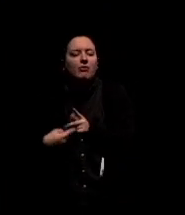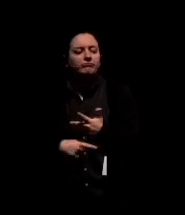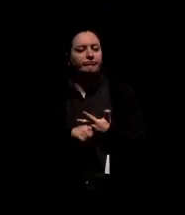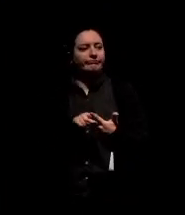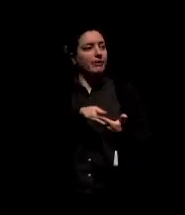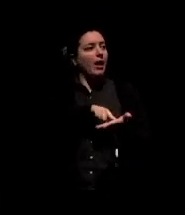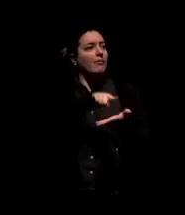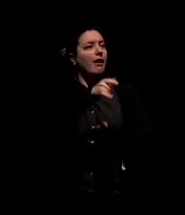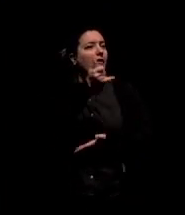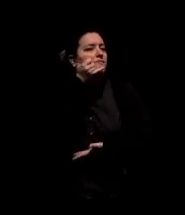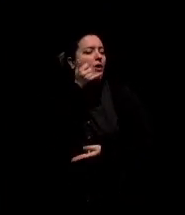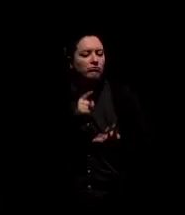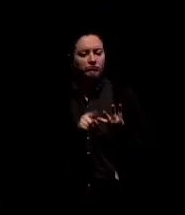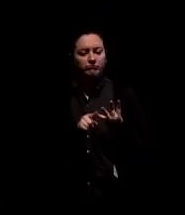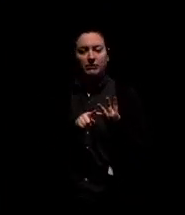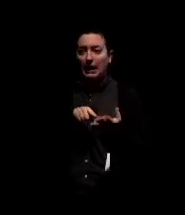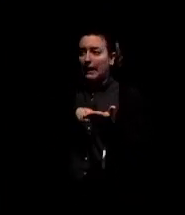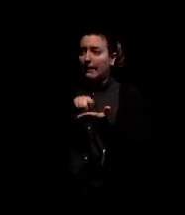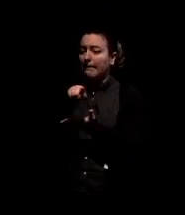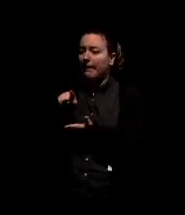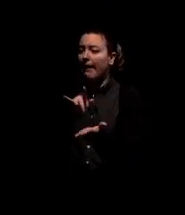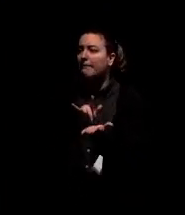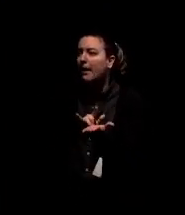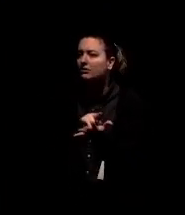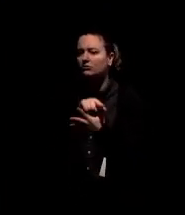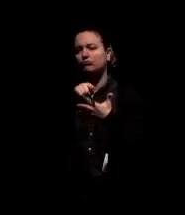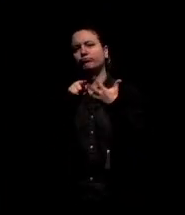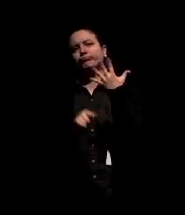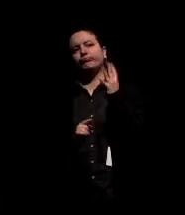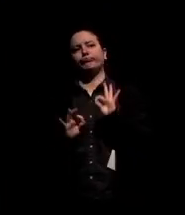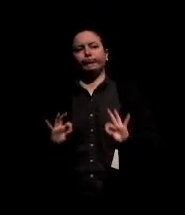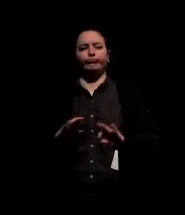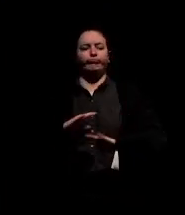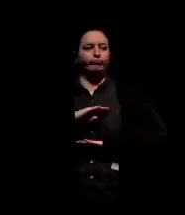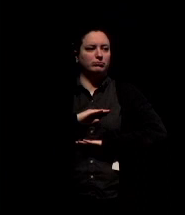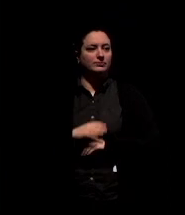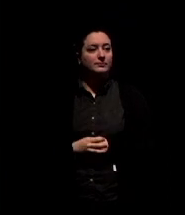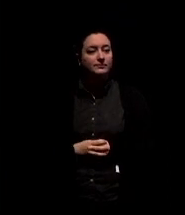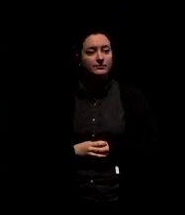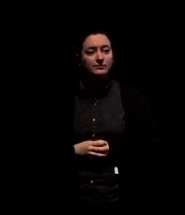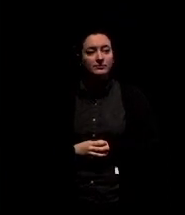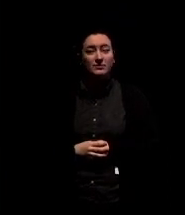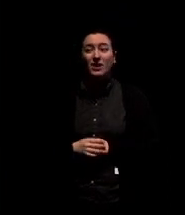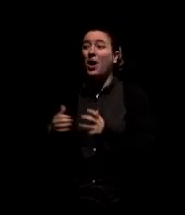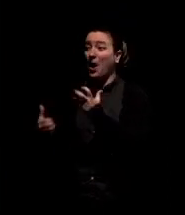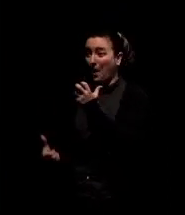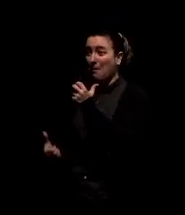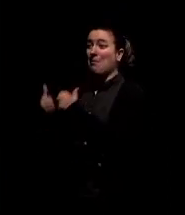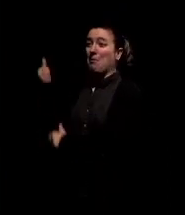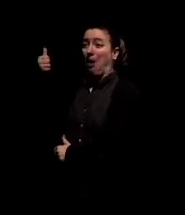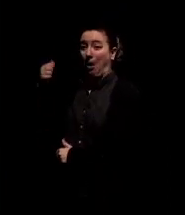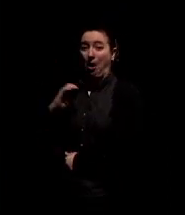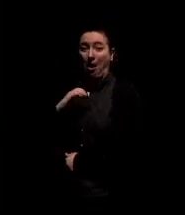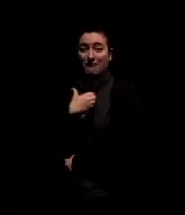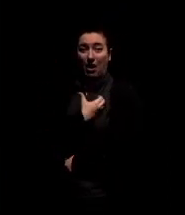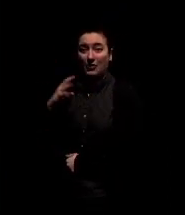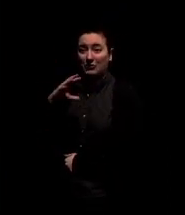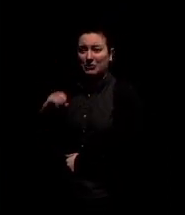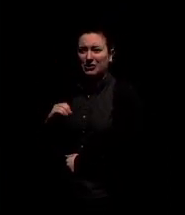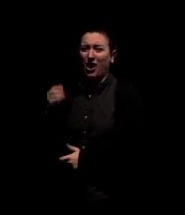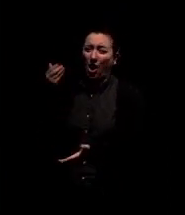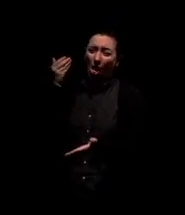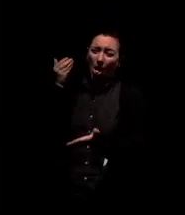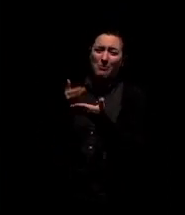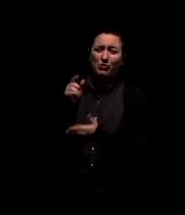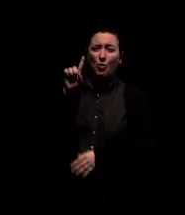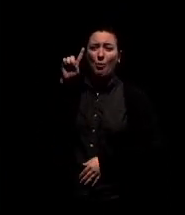so forth. You'll also notice that a significant proportion of our community does not have health insurance. Almost a third of our